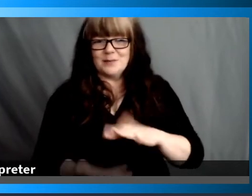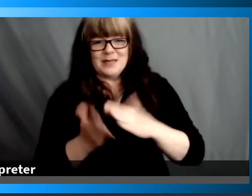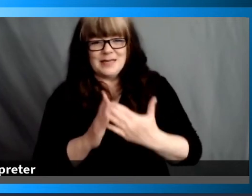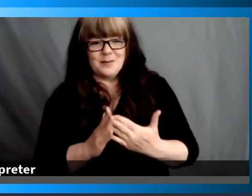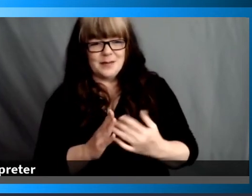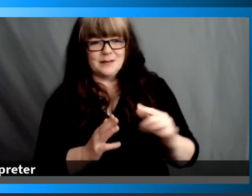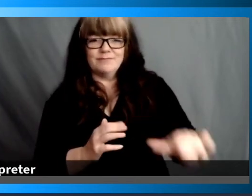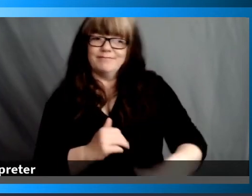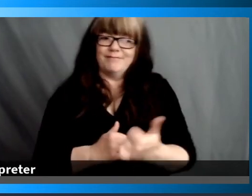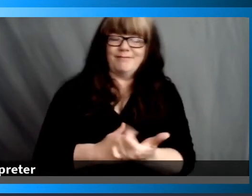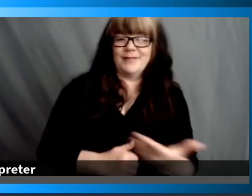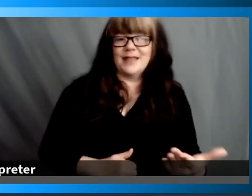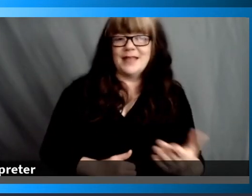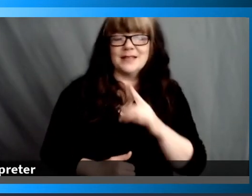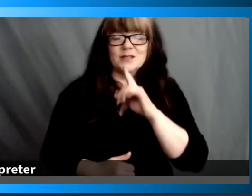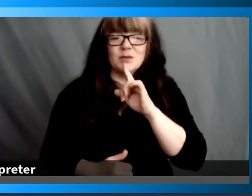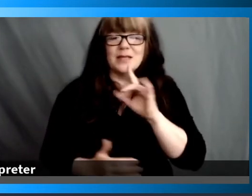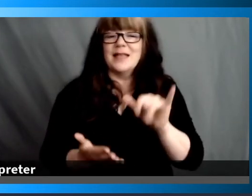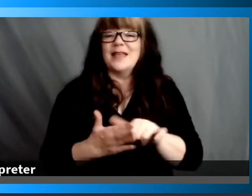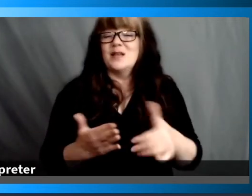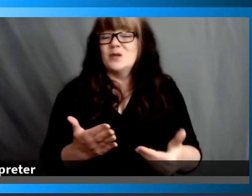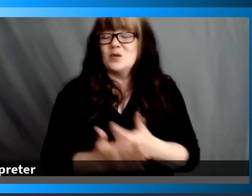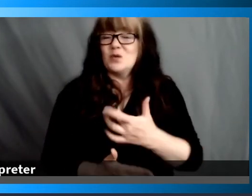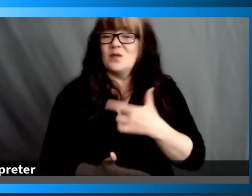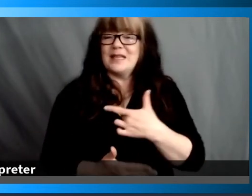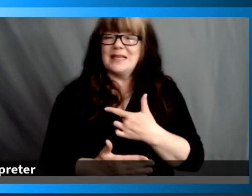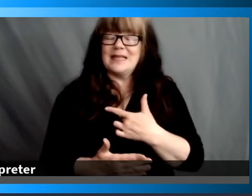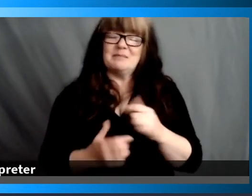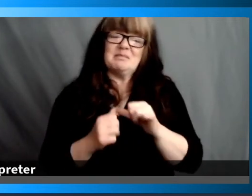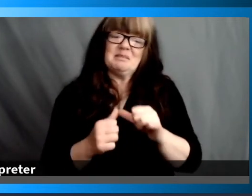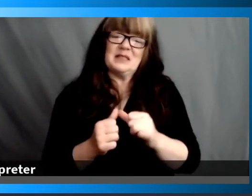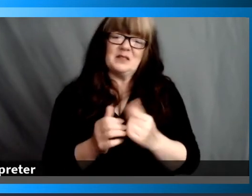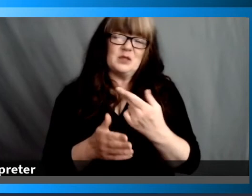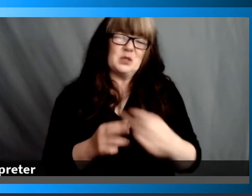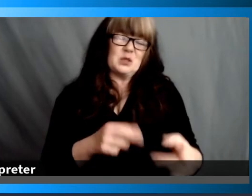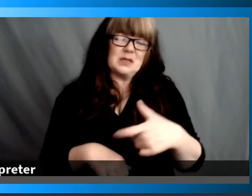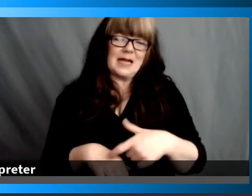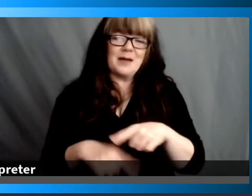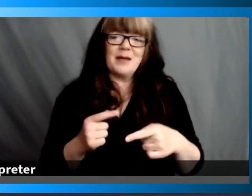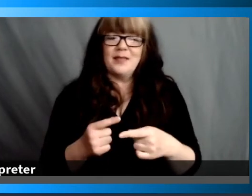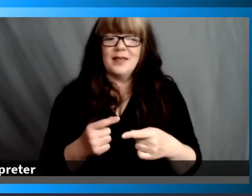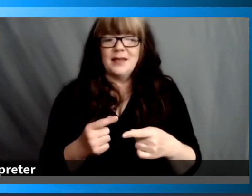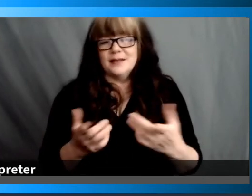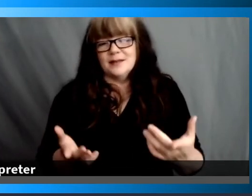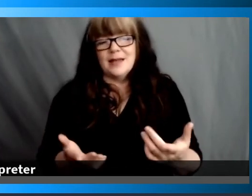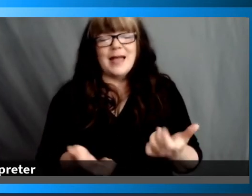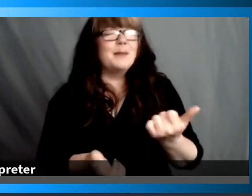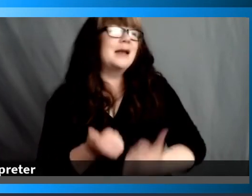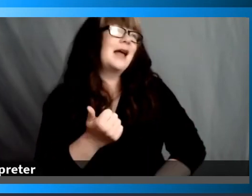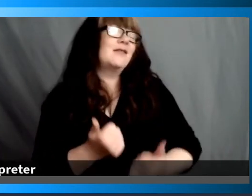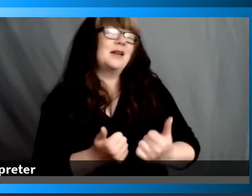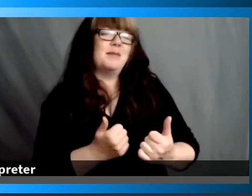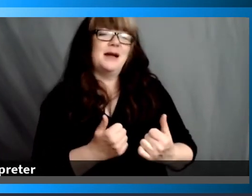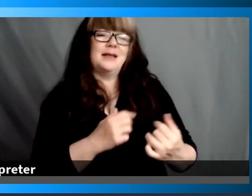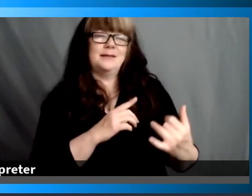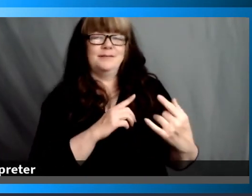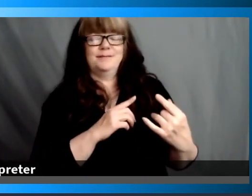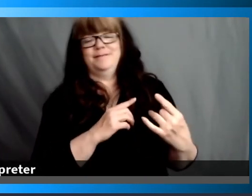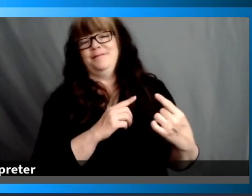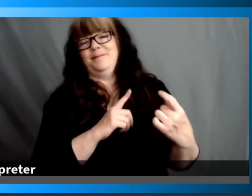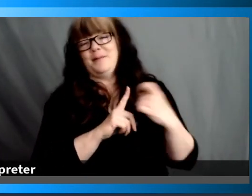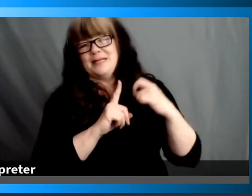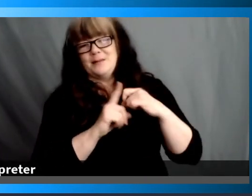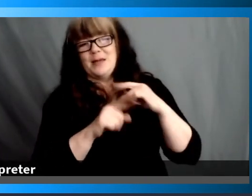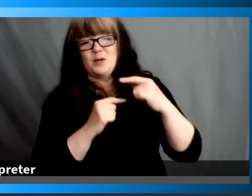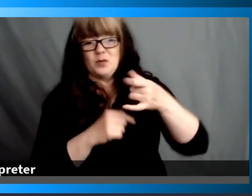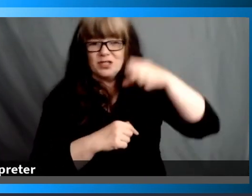novelty, it lasts for a bit and then it goes away. You're like shaving. Although everyone makes fun of me for when I shave because they think I look